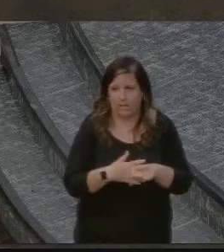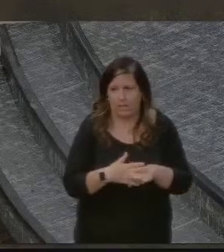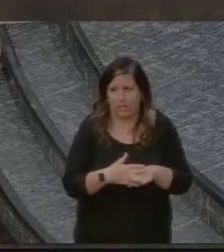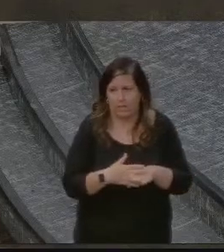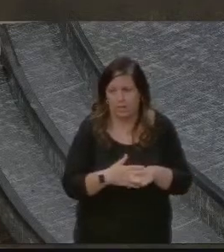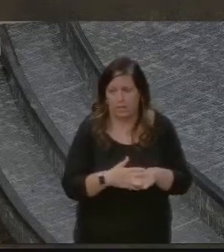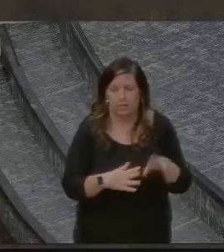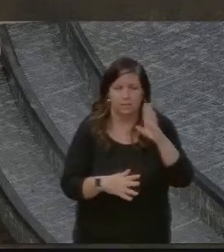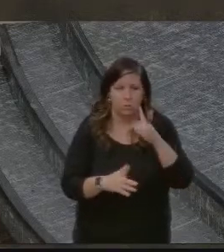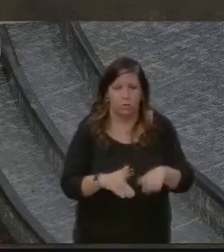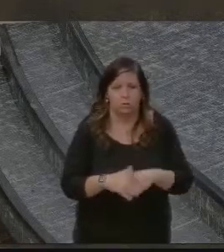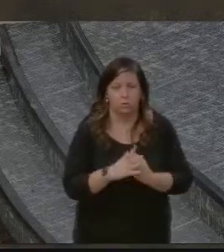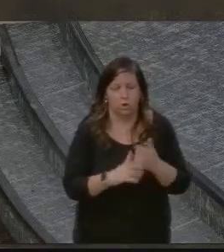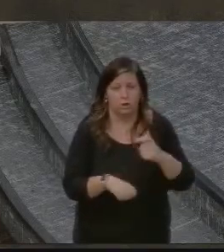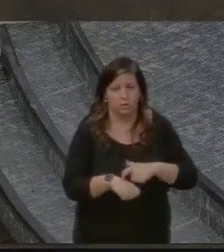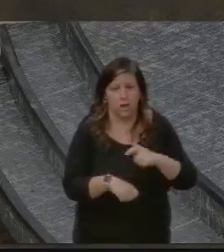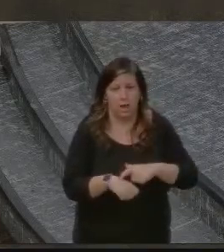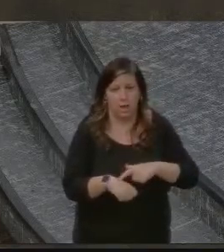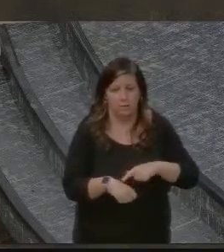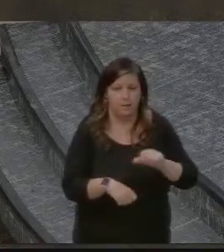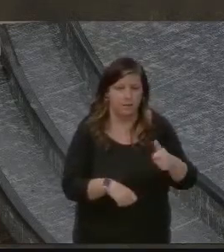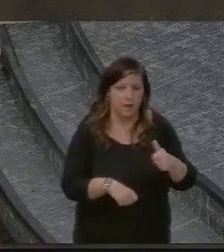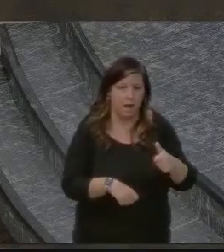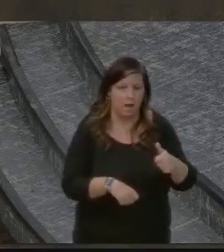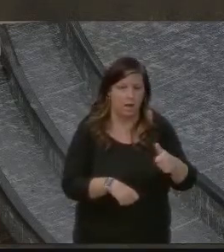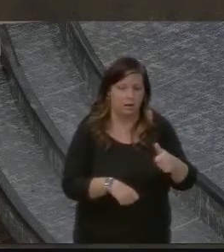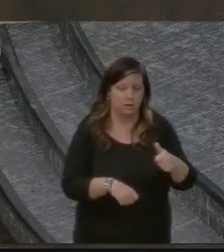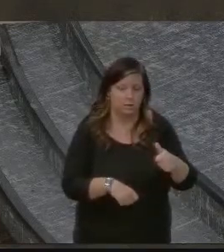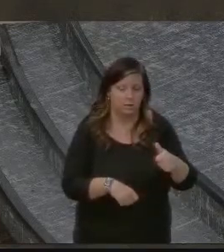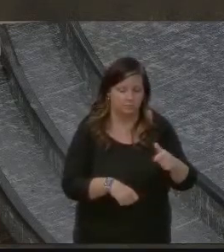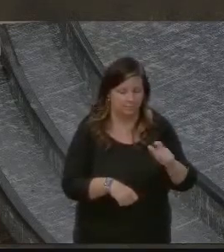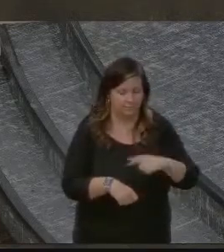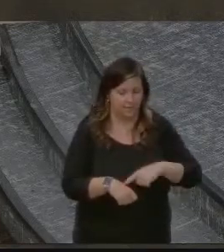will start back at 9:10.